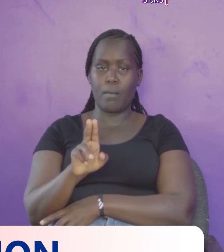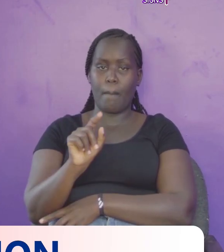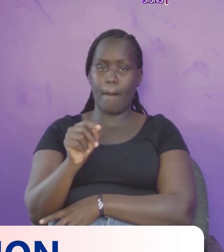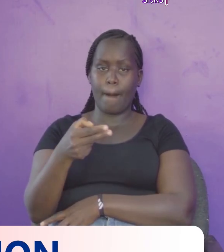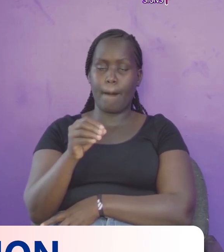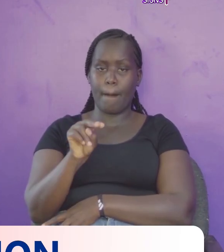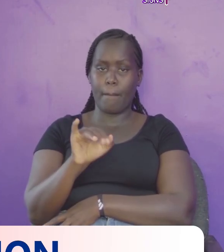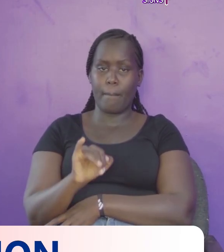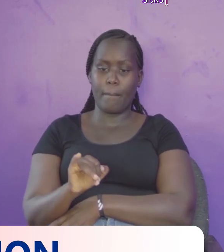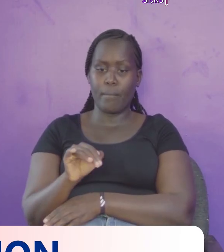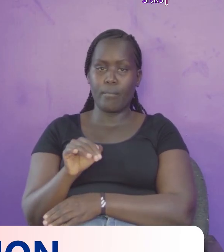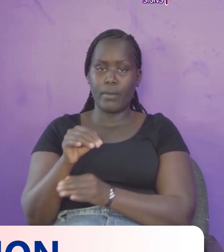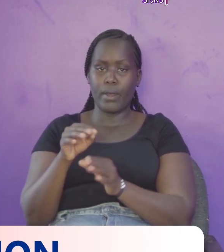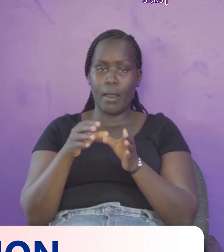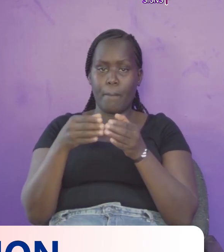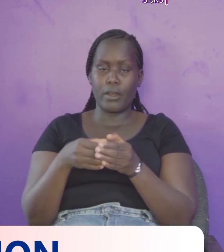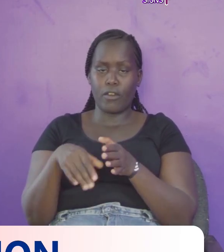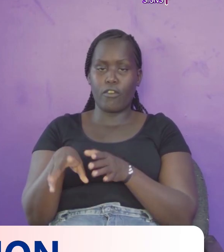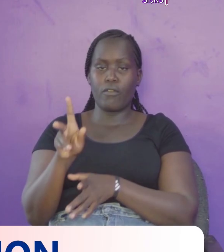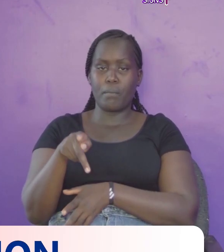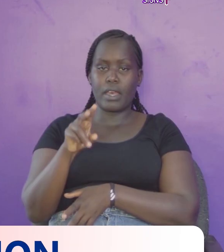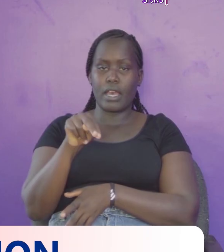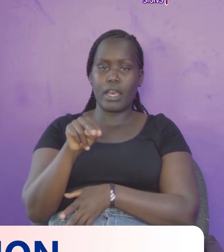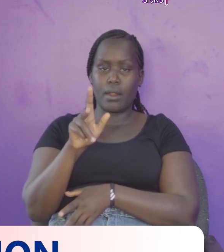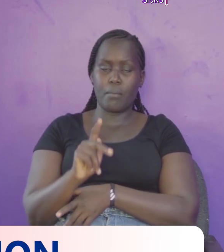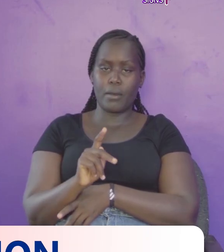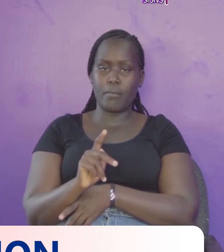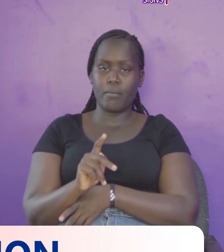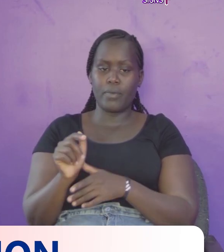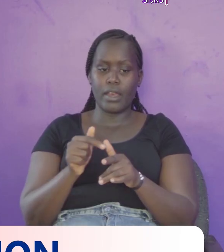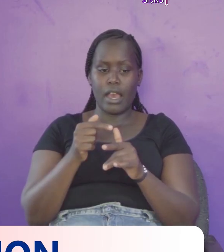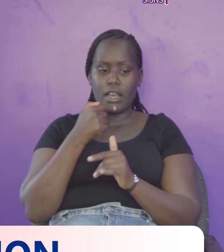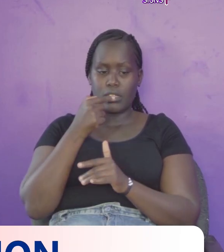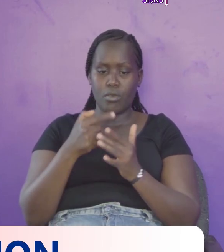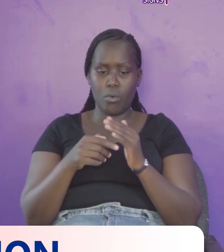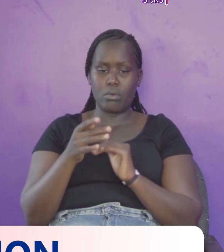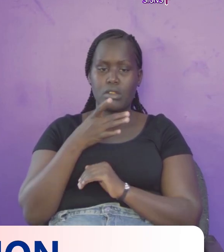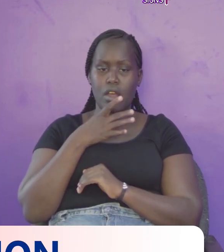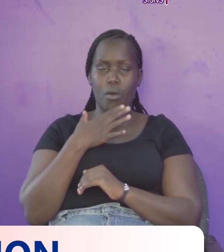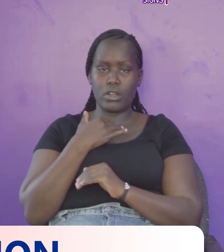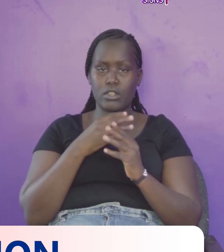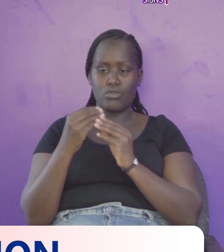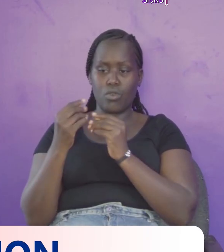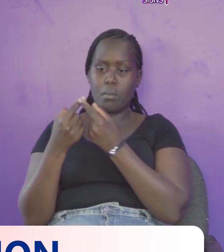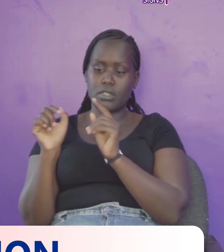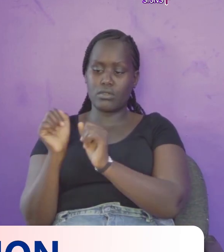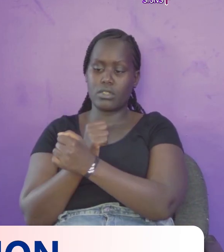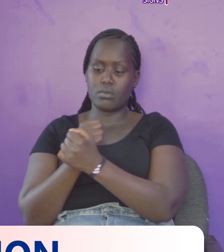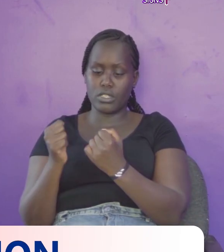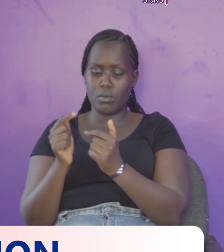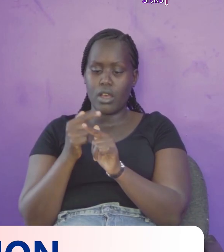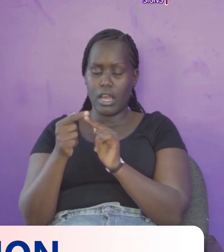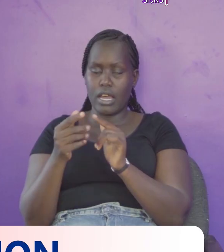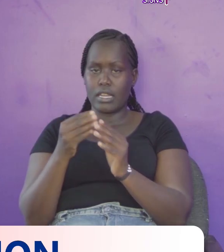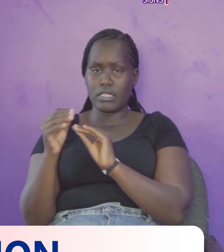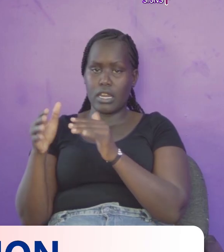of PLP, Yamata Karua, alisema alitamani kwenda, but hangeweza. Nitaendaje na watu